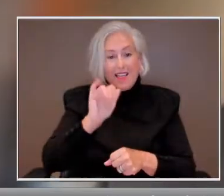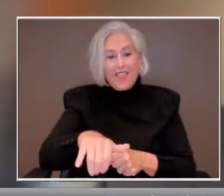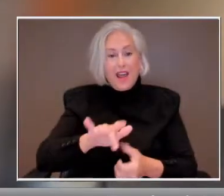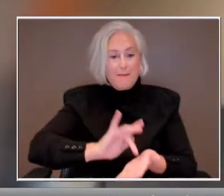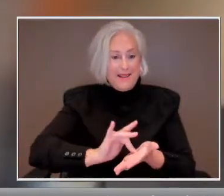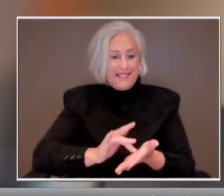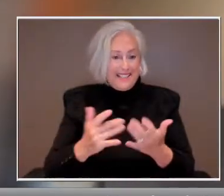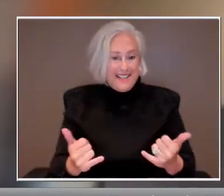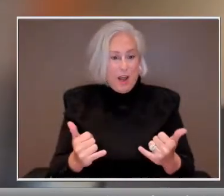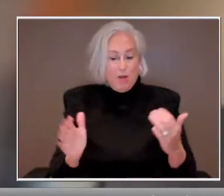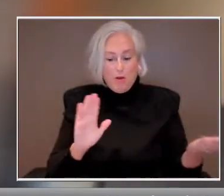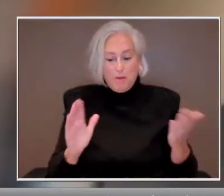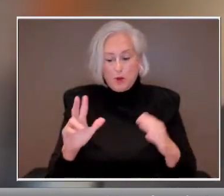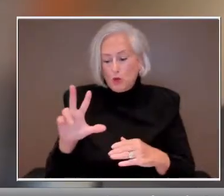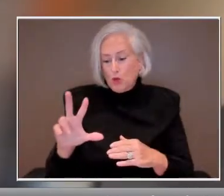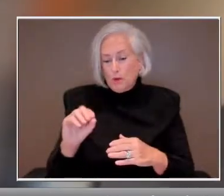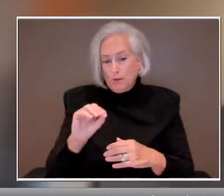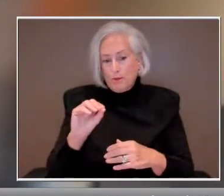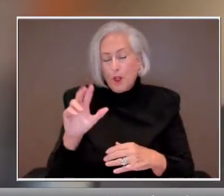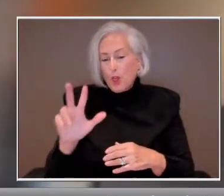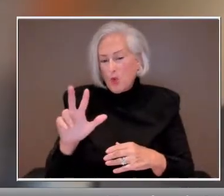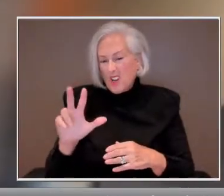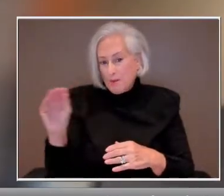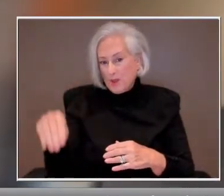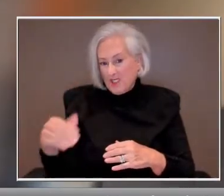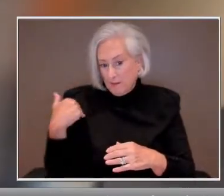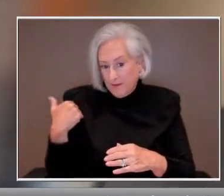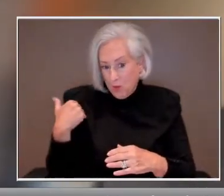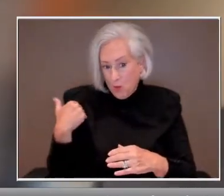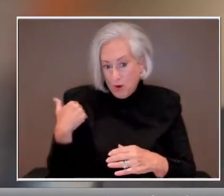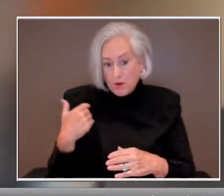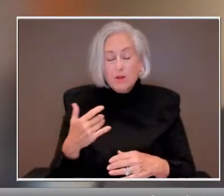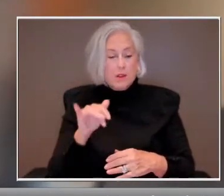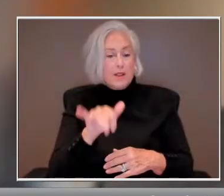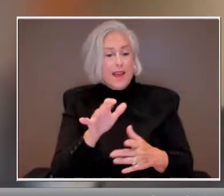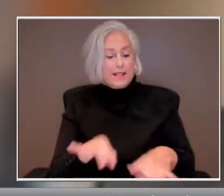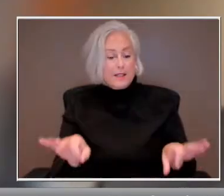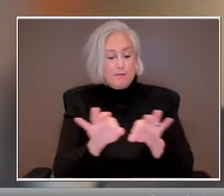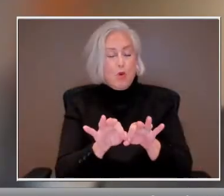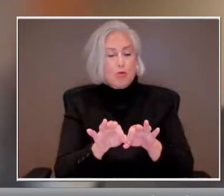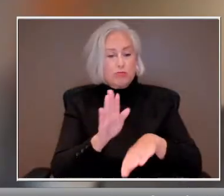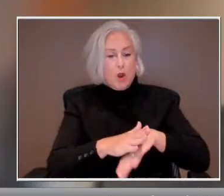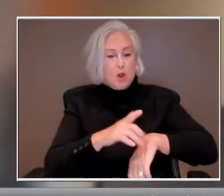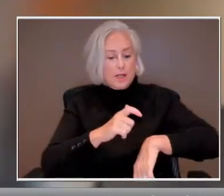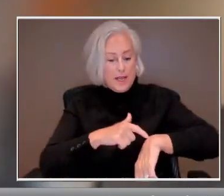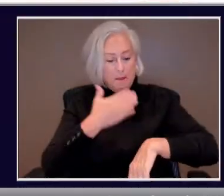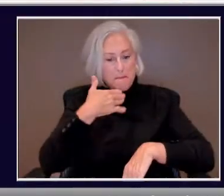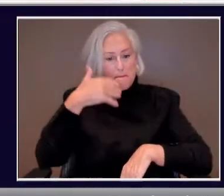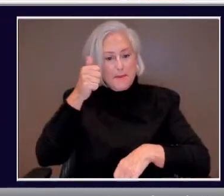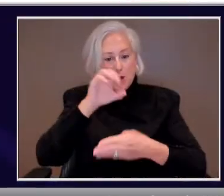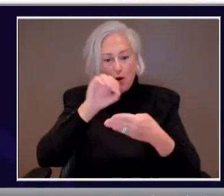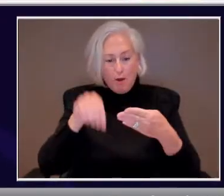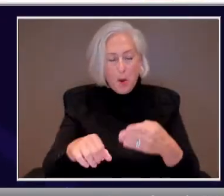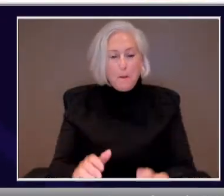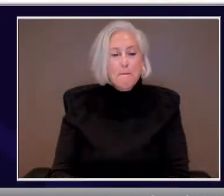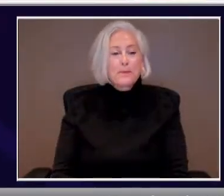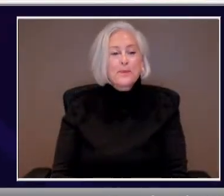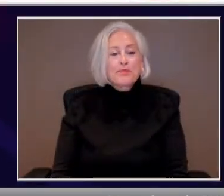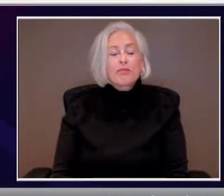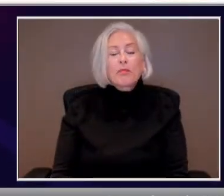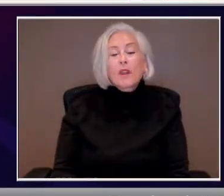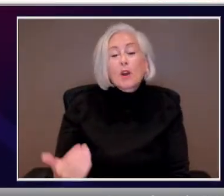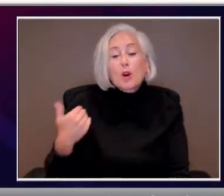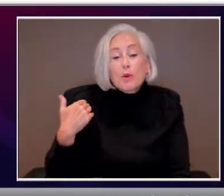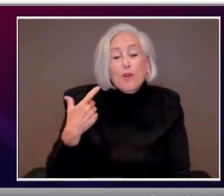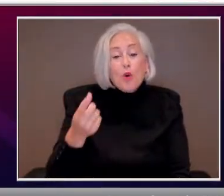timely management of these time-critical diagnoses, and with that, much better outcomes. While you were speaking at the beginning of what you were saying,